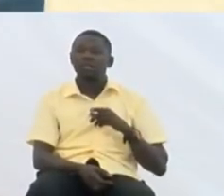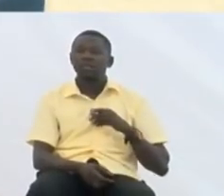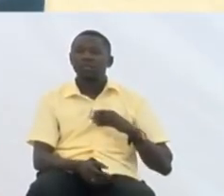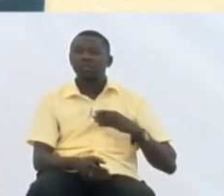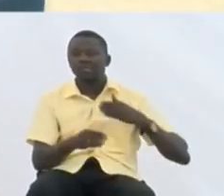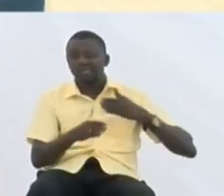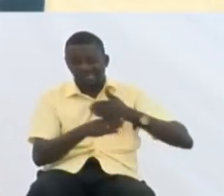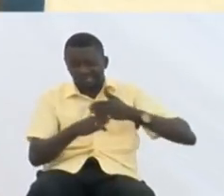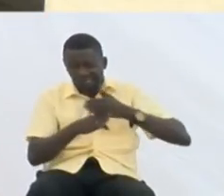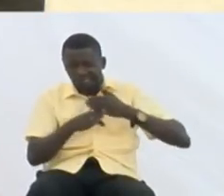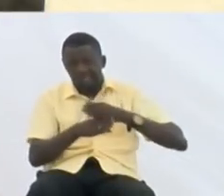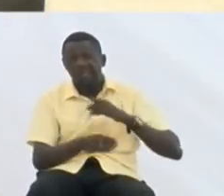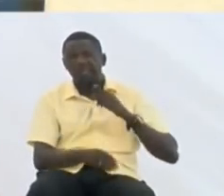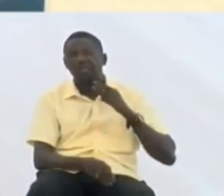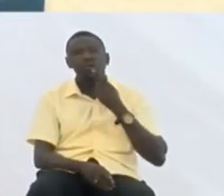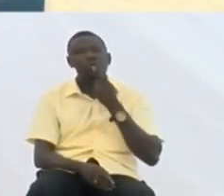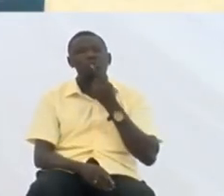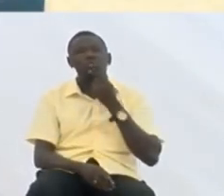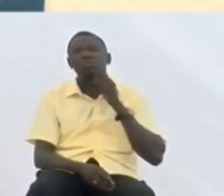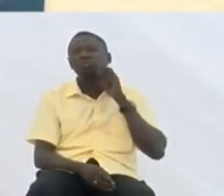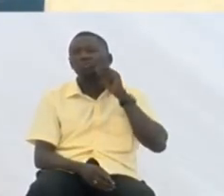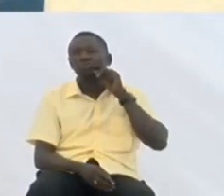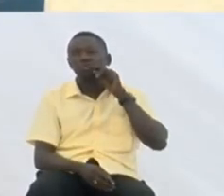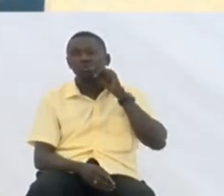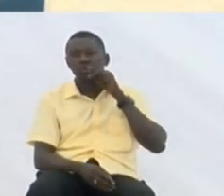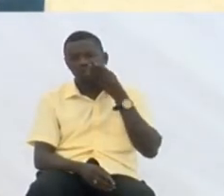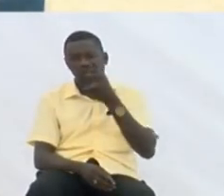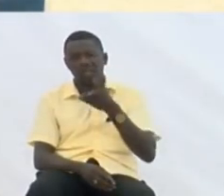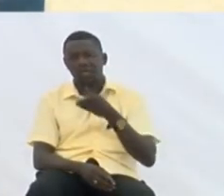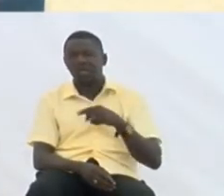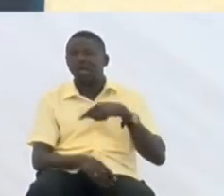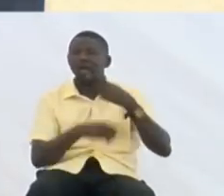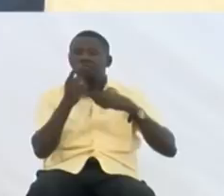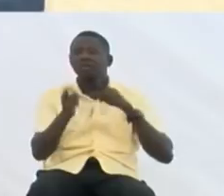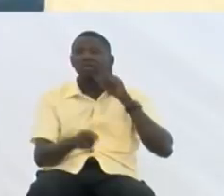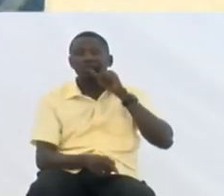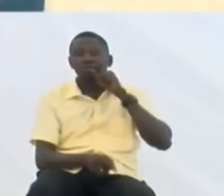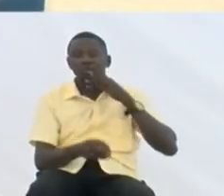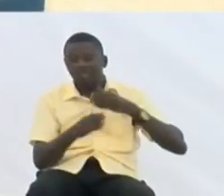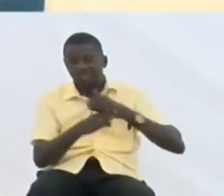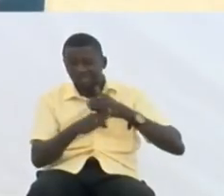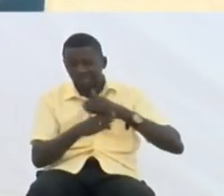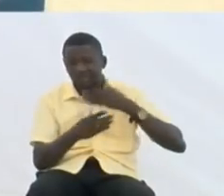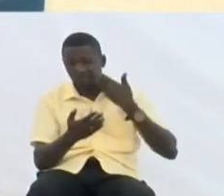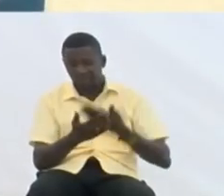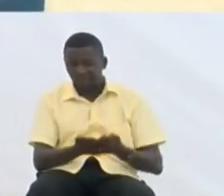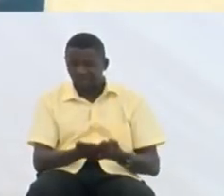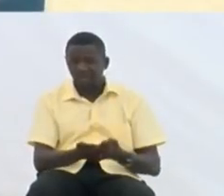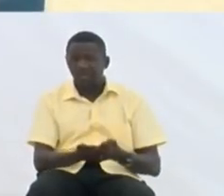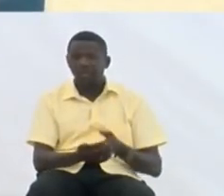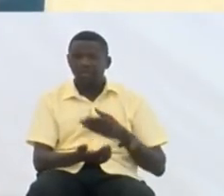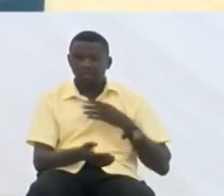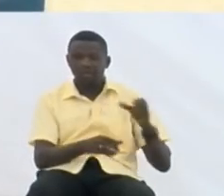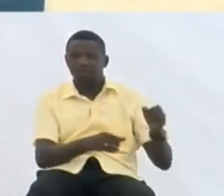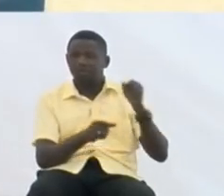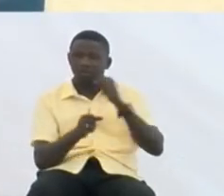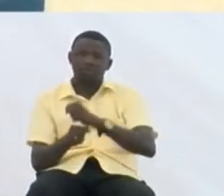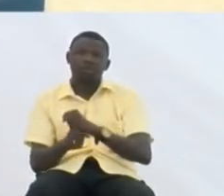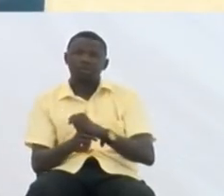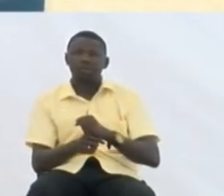red cock was killed there. She wulung kanateje ngokola. After killing the red cock, inata bafana